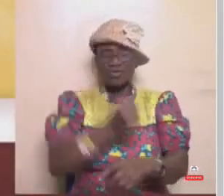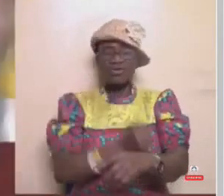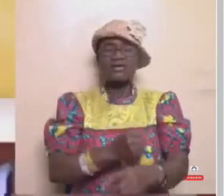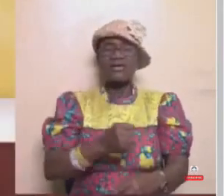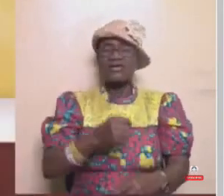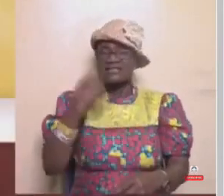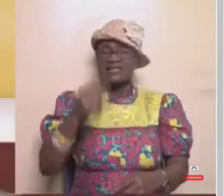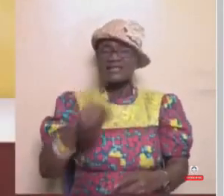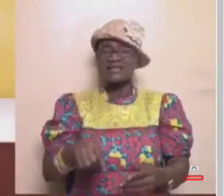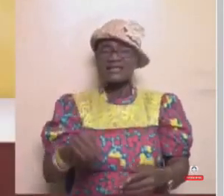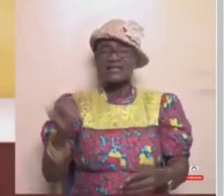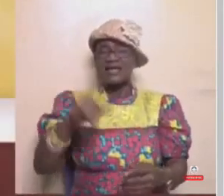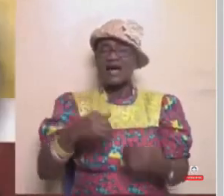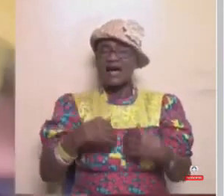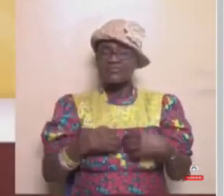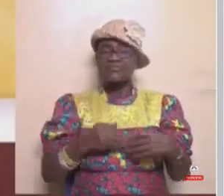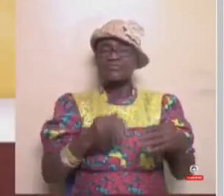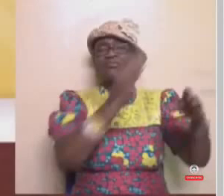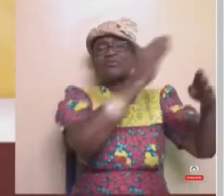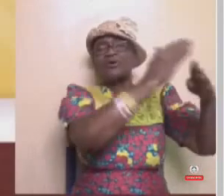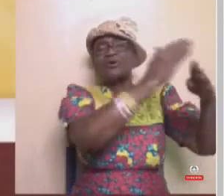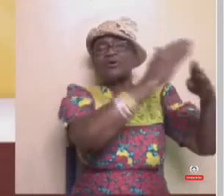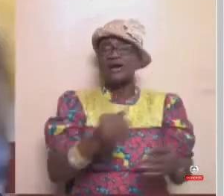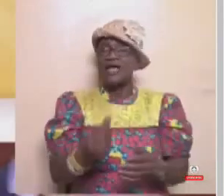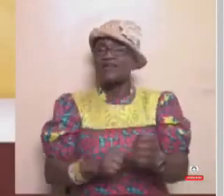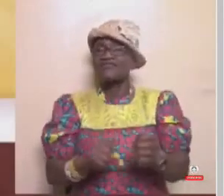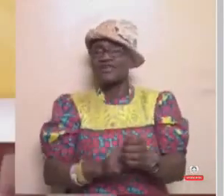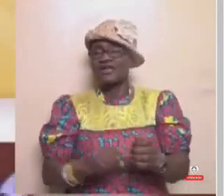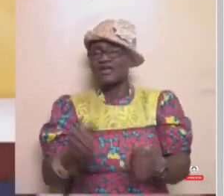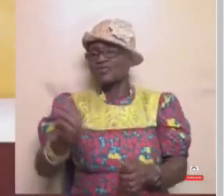they have locked everywhere. He will wait until